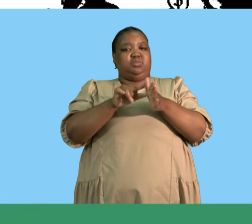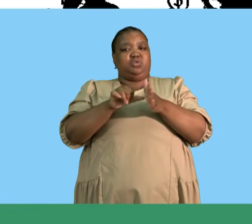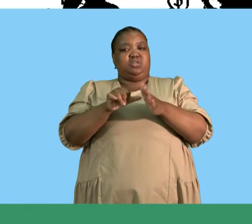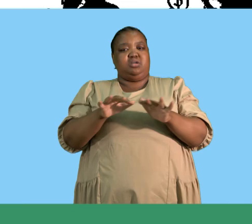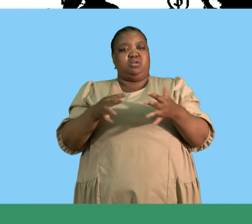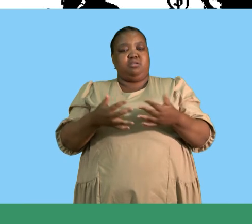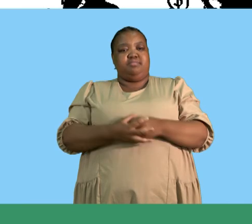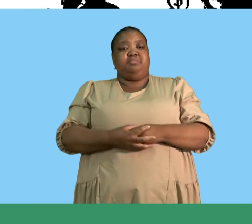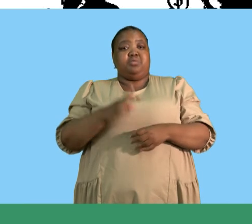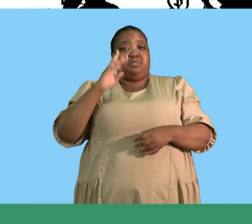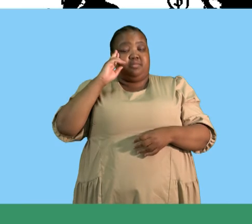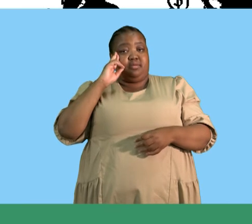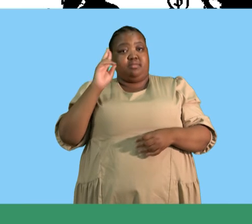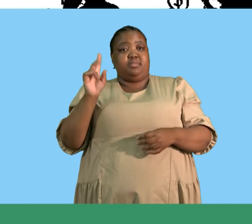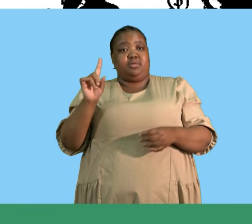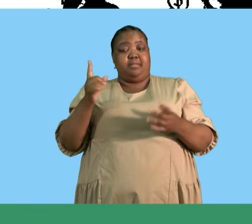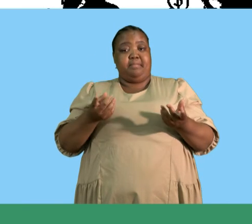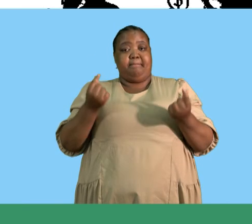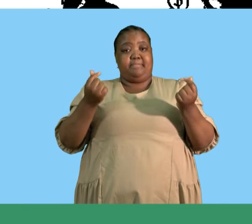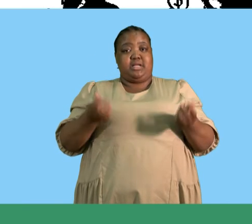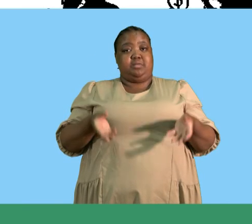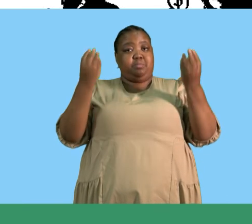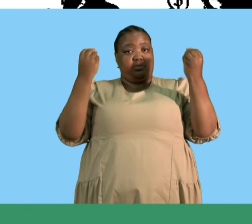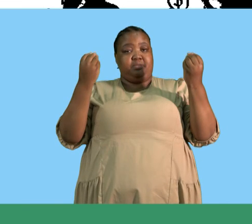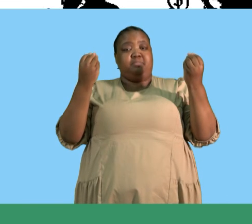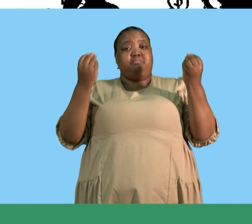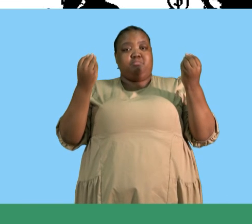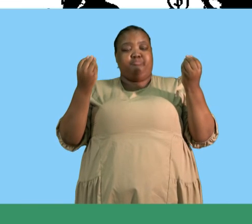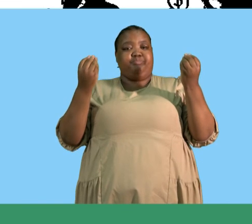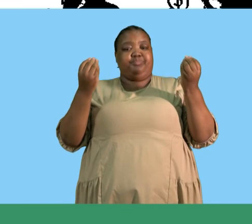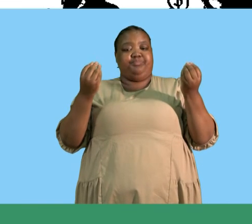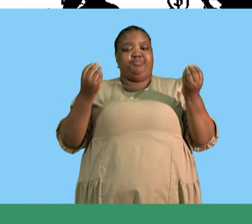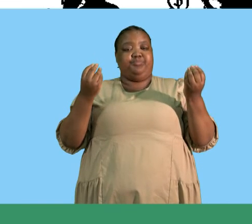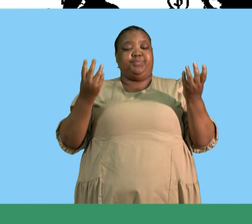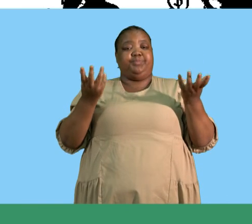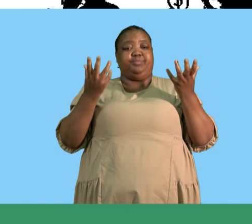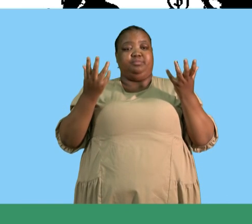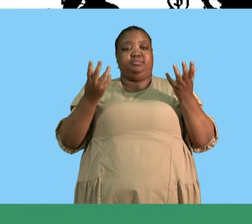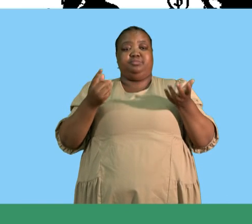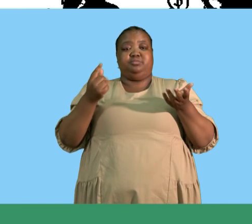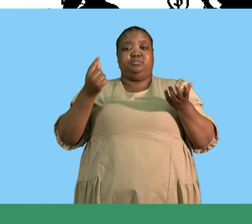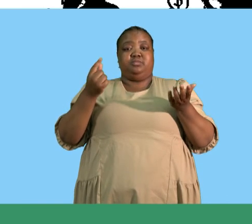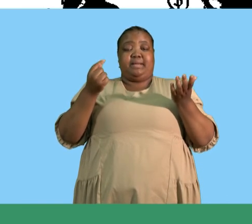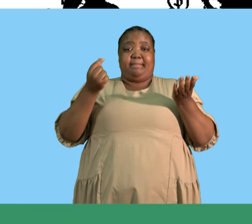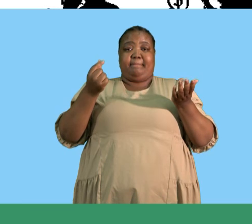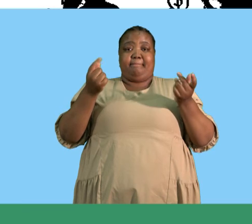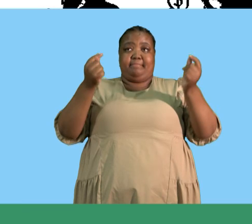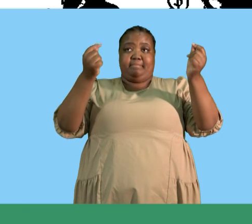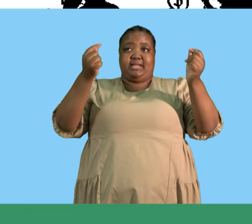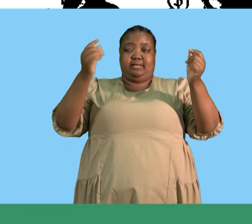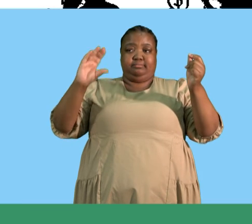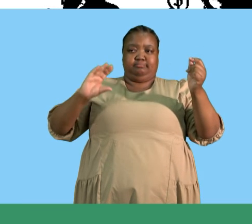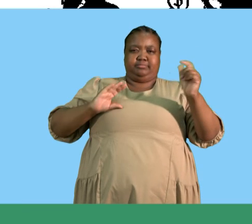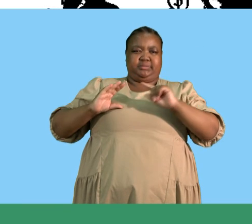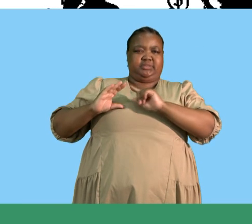must remember that when you are acquiring funding, you need to look at the nature of finance